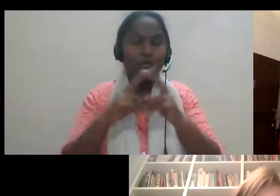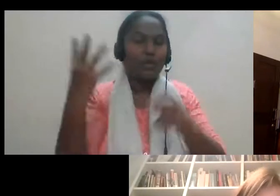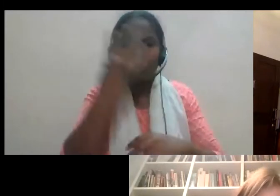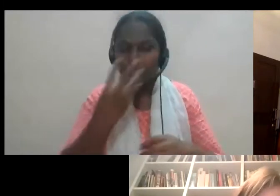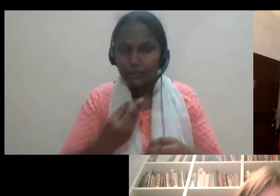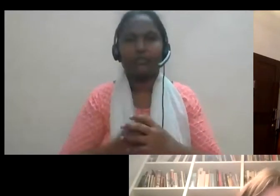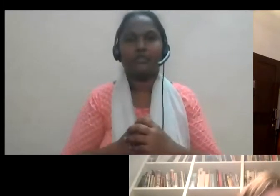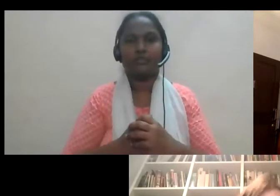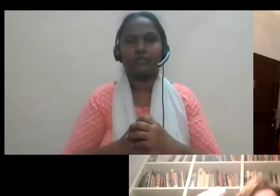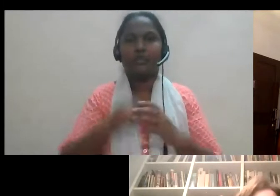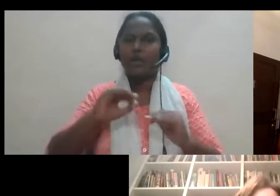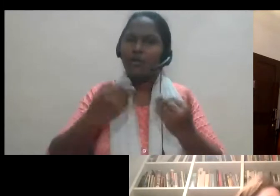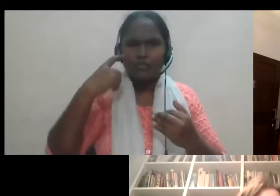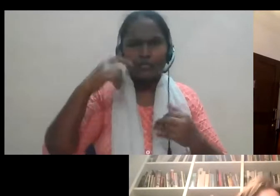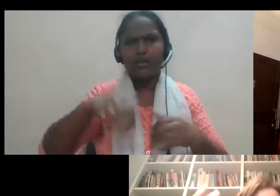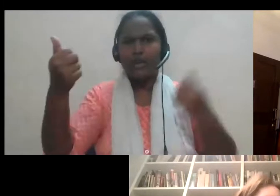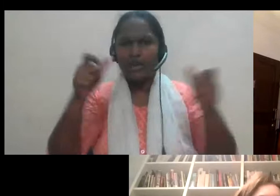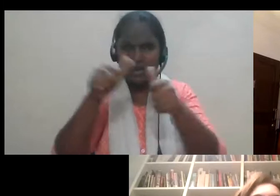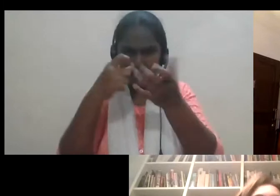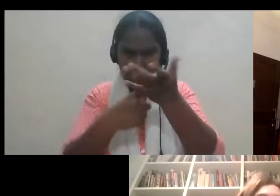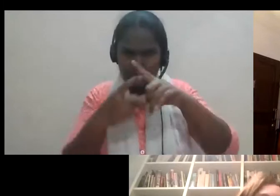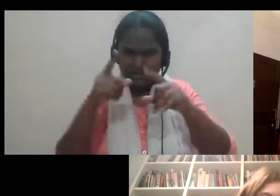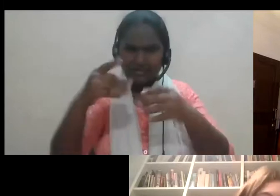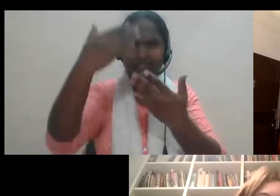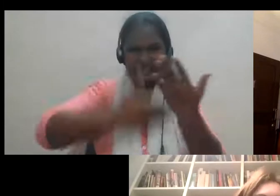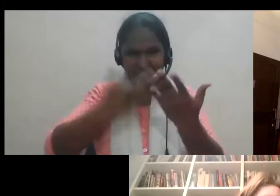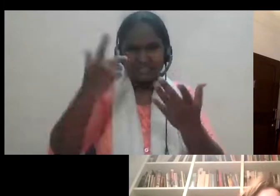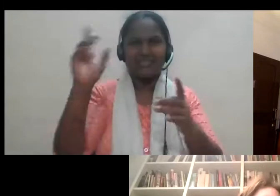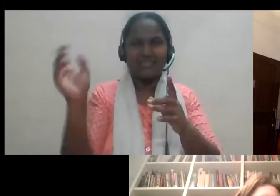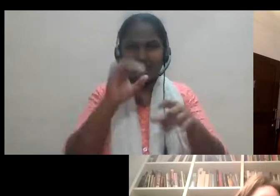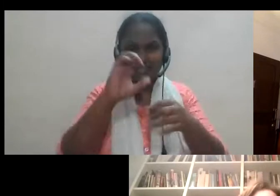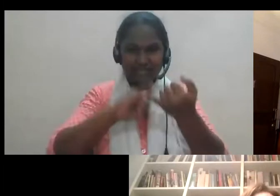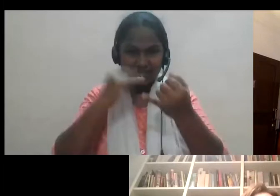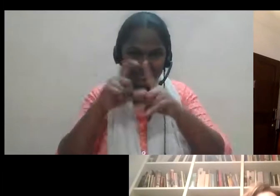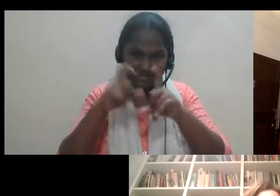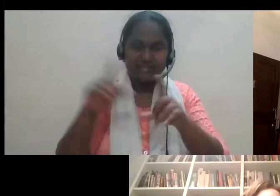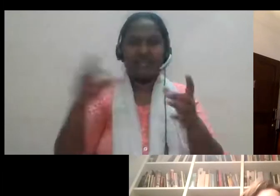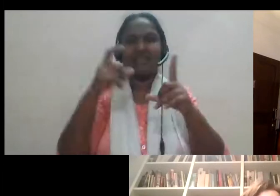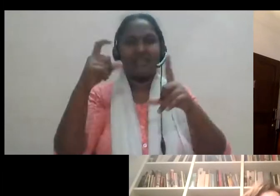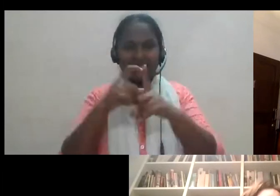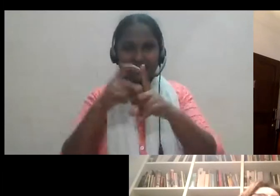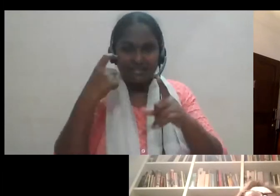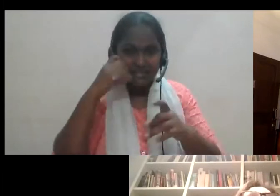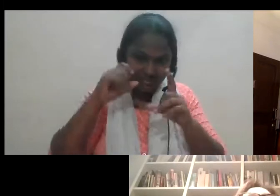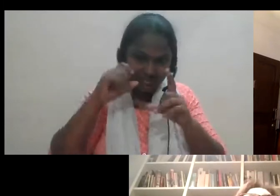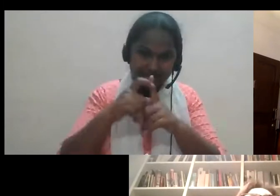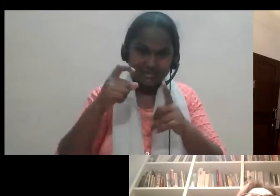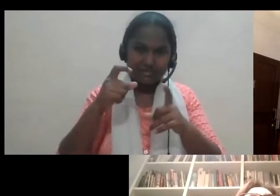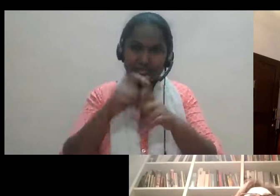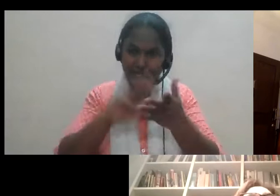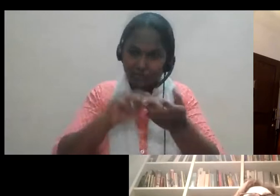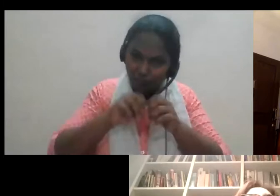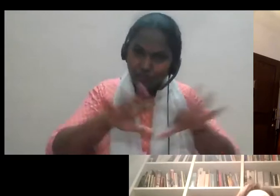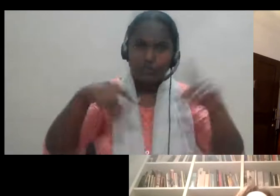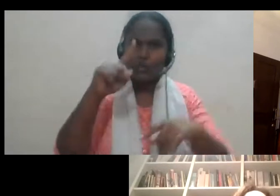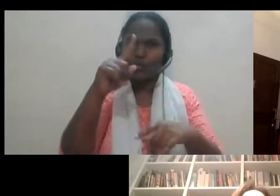beautiful. And of course, all the artists would present their sheet of slides. At the time, there were no digital portfolios yet. And one